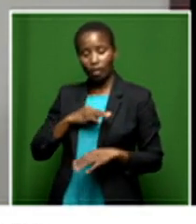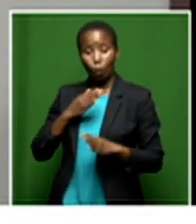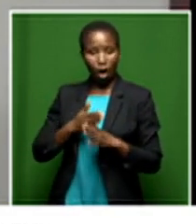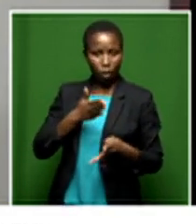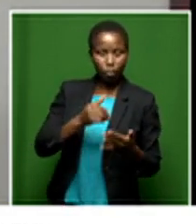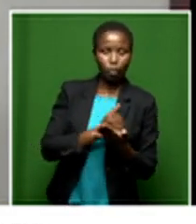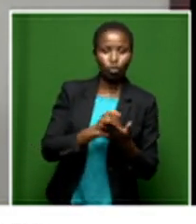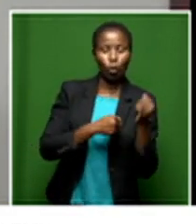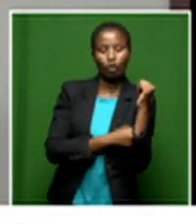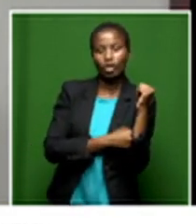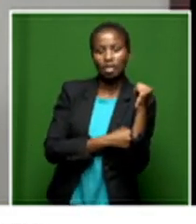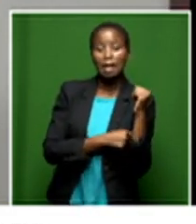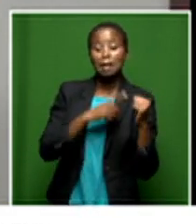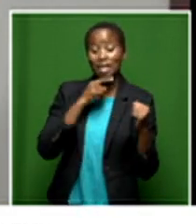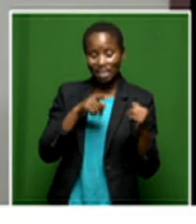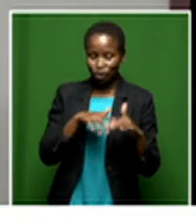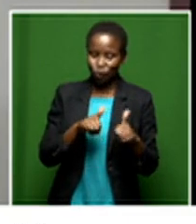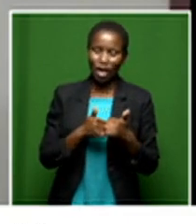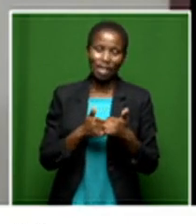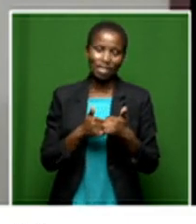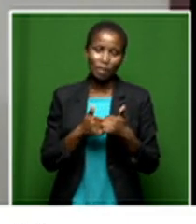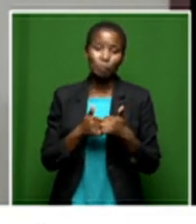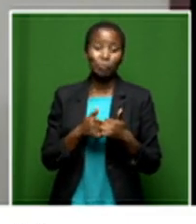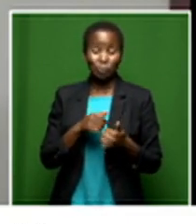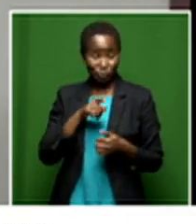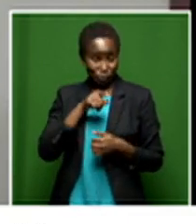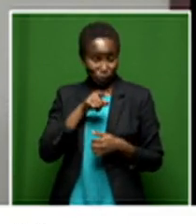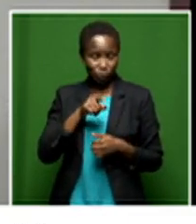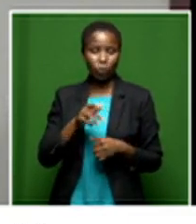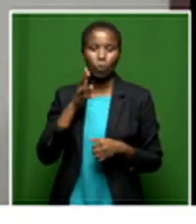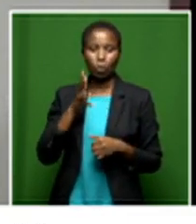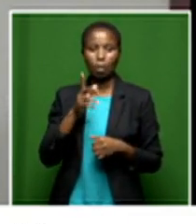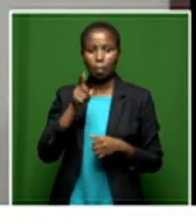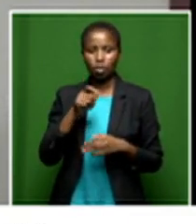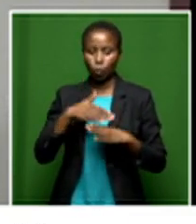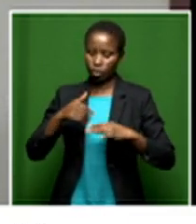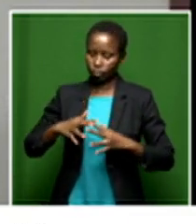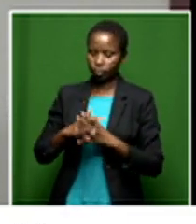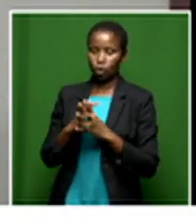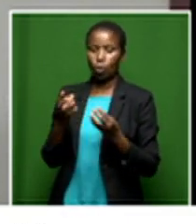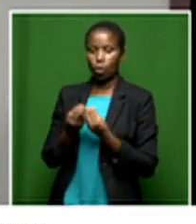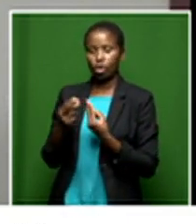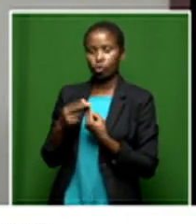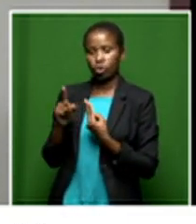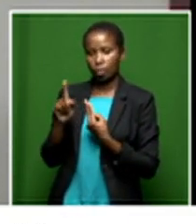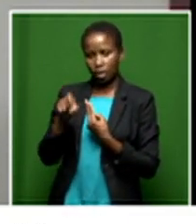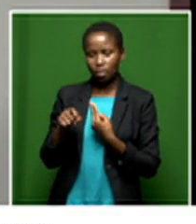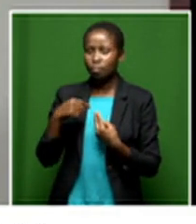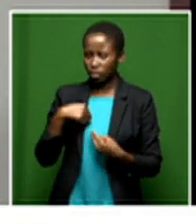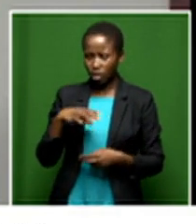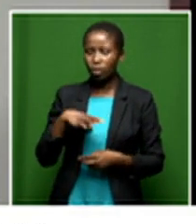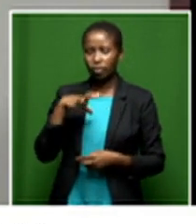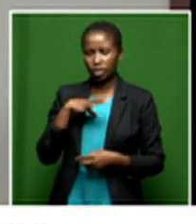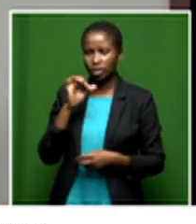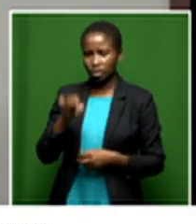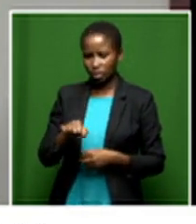that's another challenge on its own, and therefore we are going to be having to work together with the union. And I'm quite positive that we will find